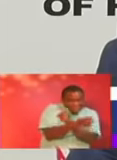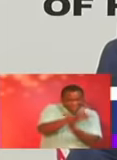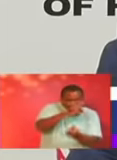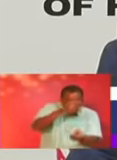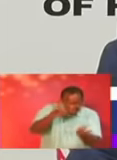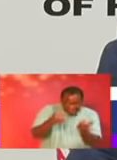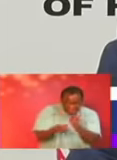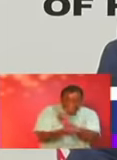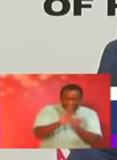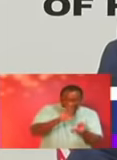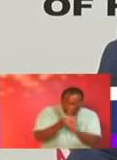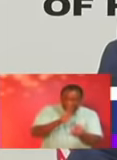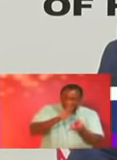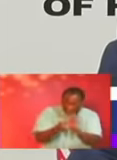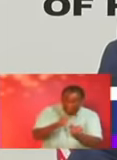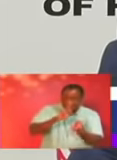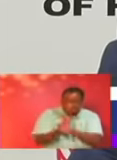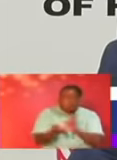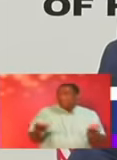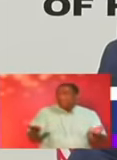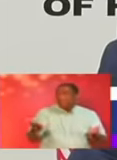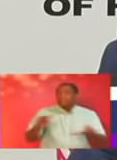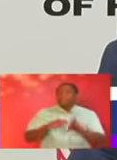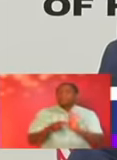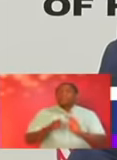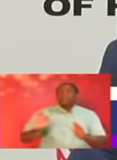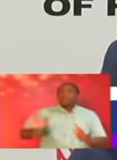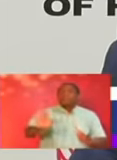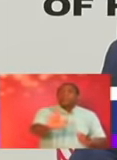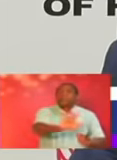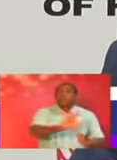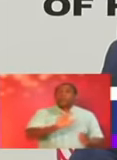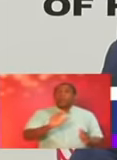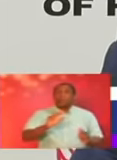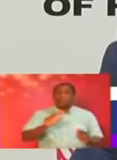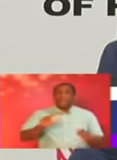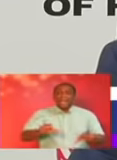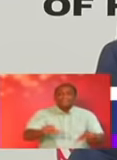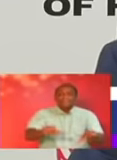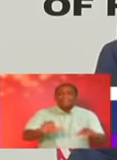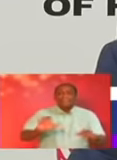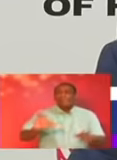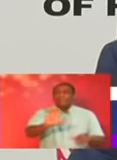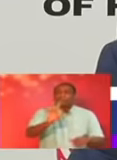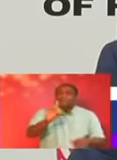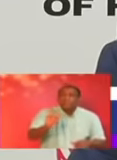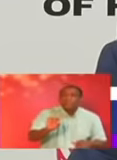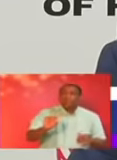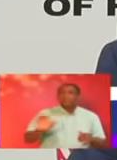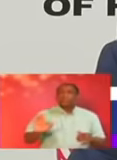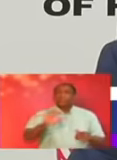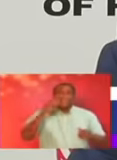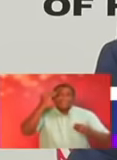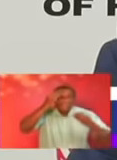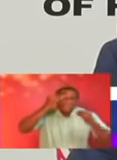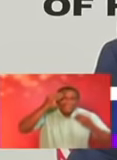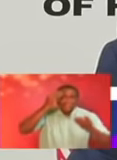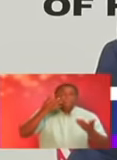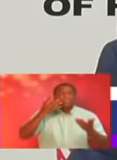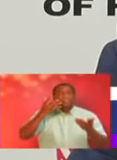means public health responses are going to have to evolve. How we congregate, how